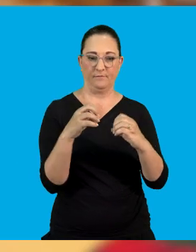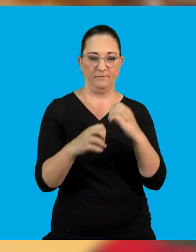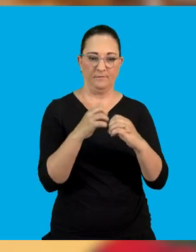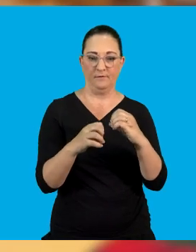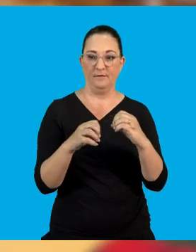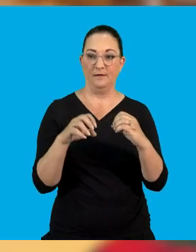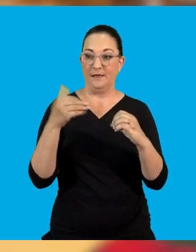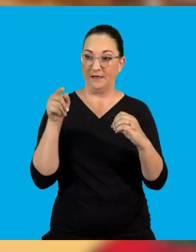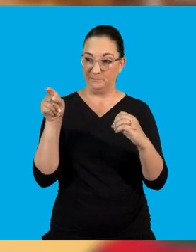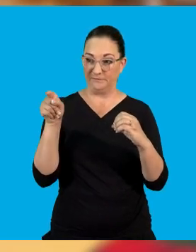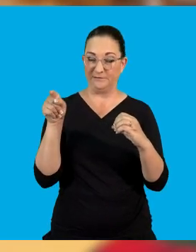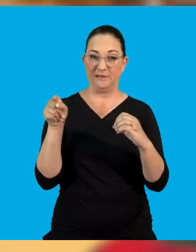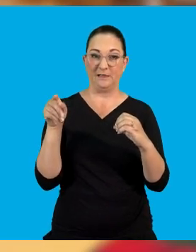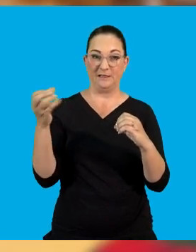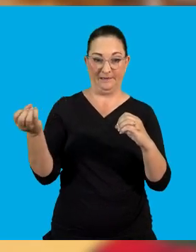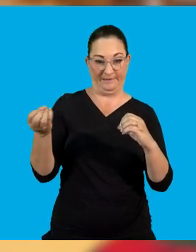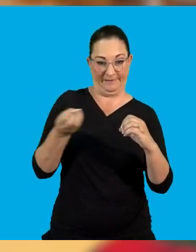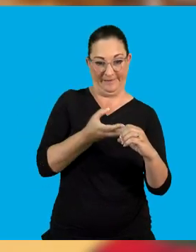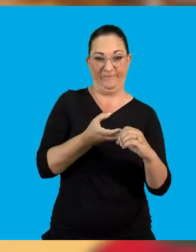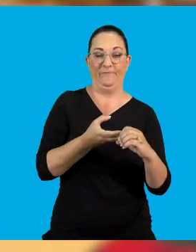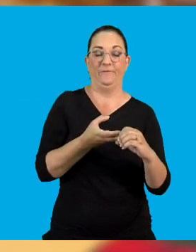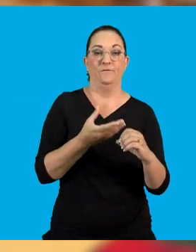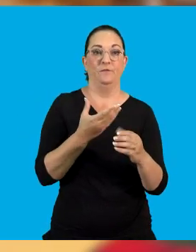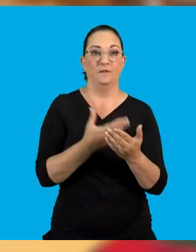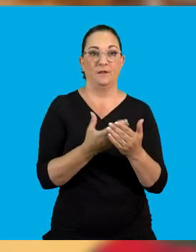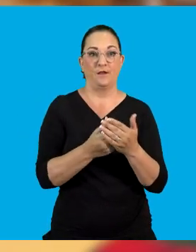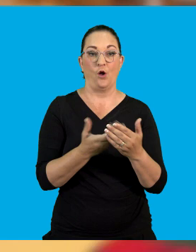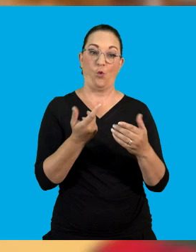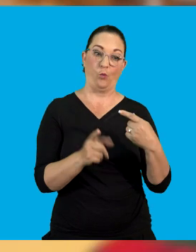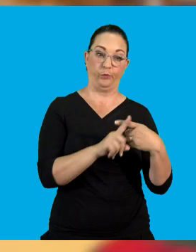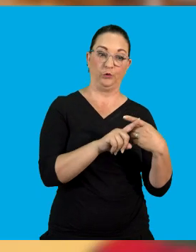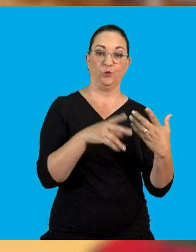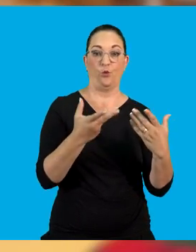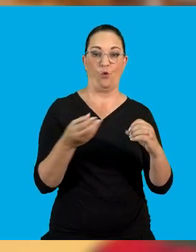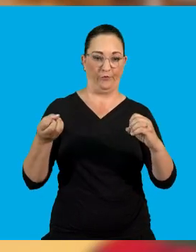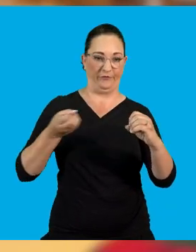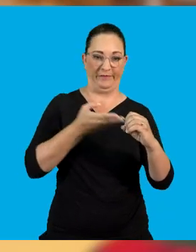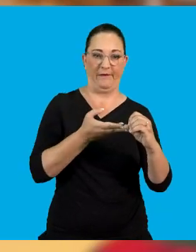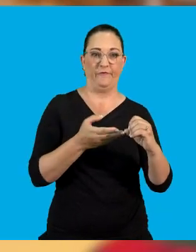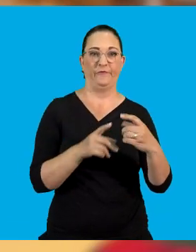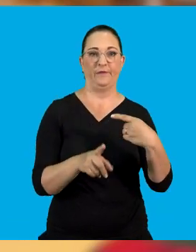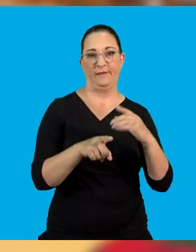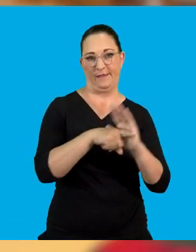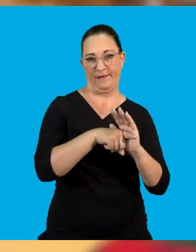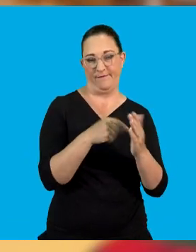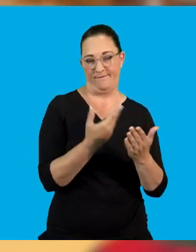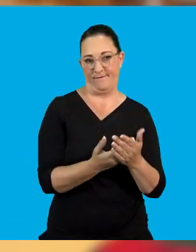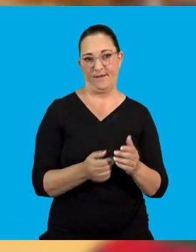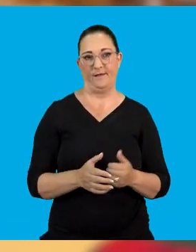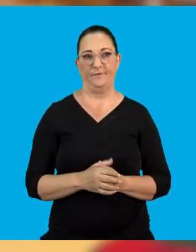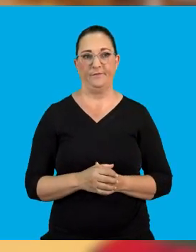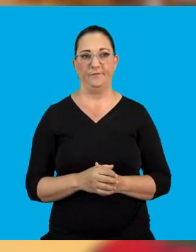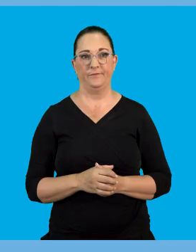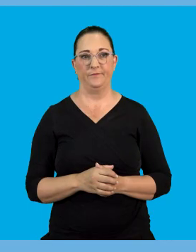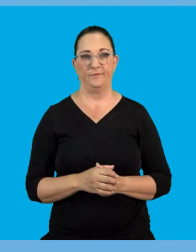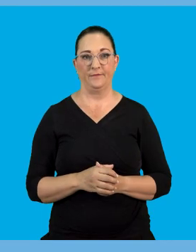into contact with a charged object, now that charge can either be positively charged or negatively charged. So when that